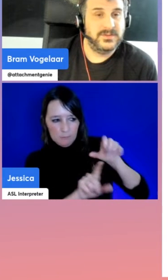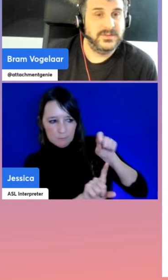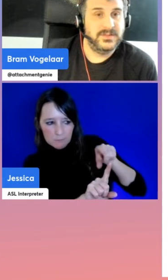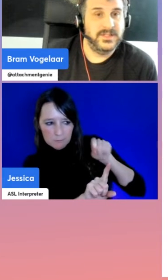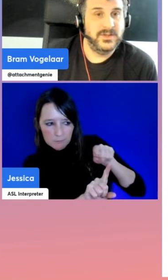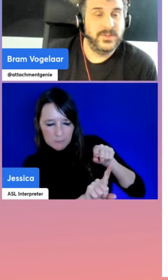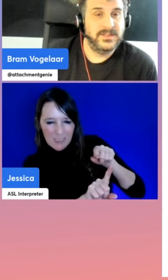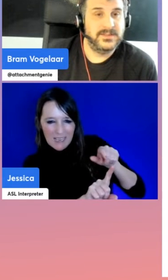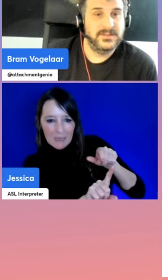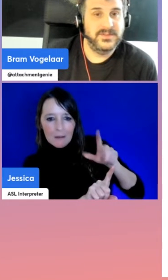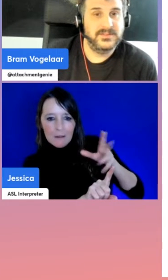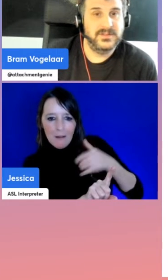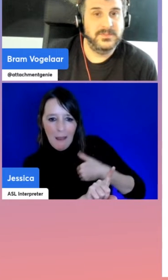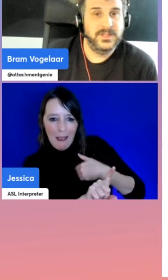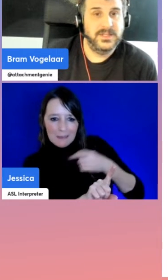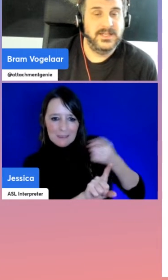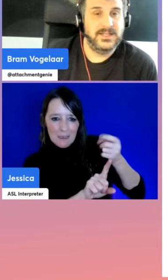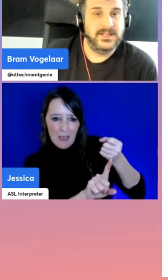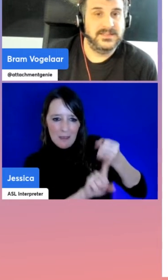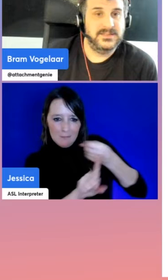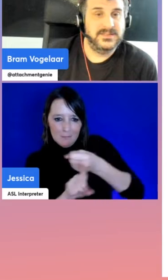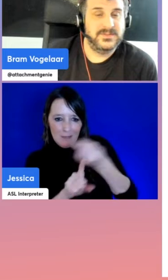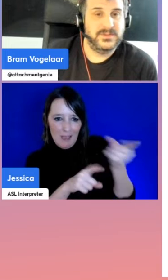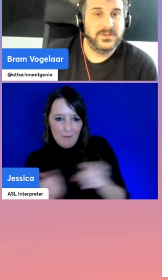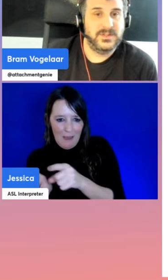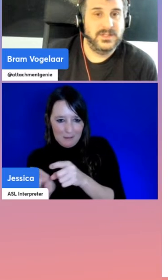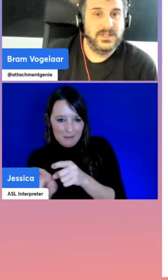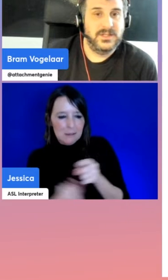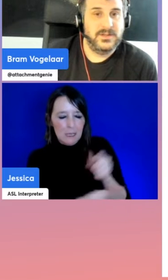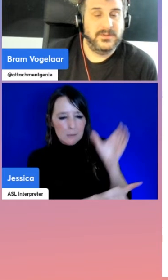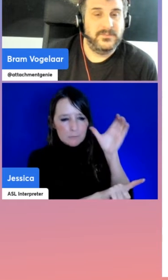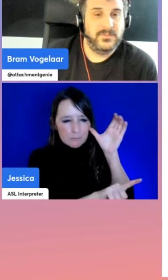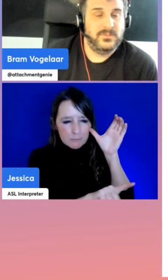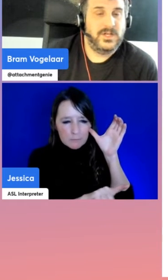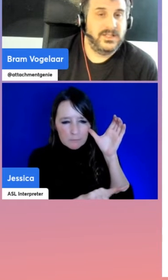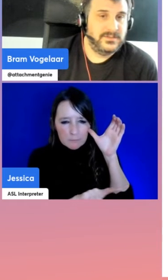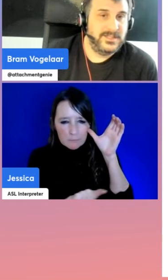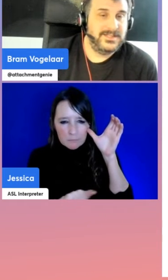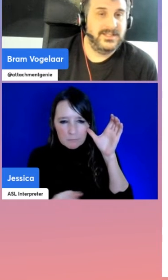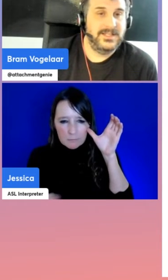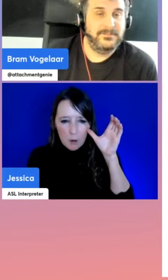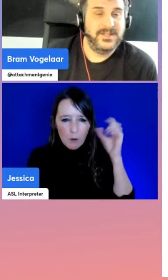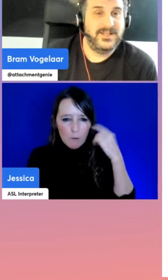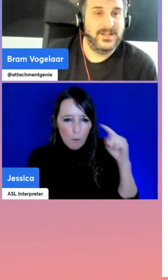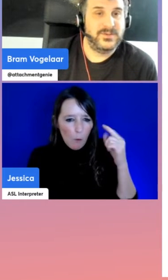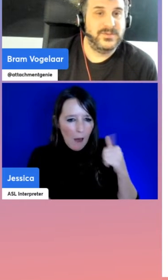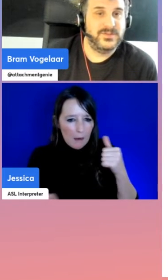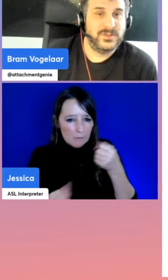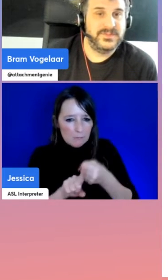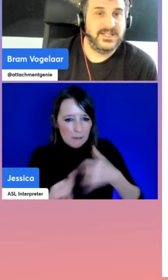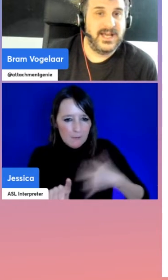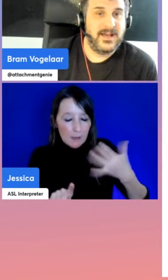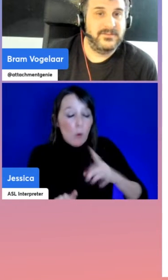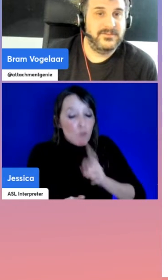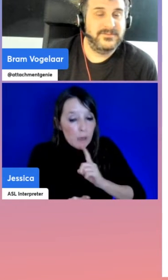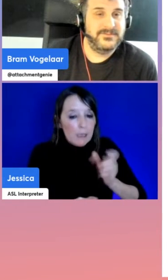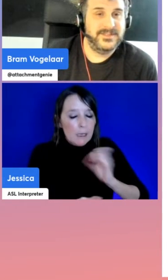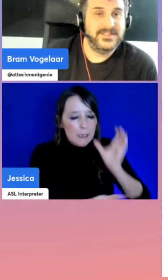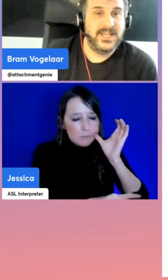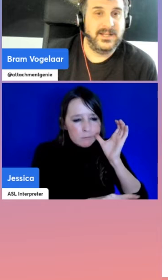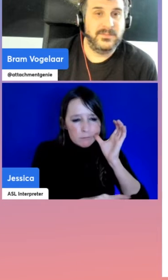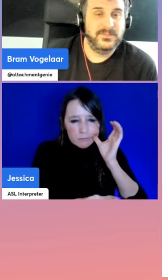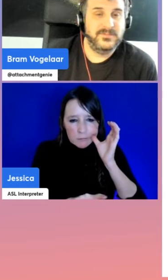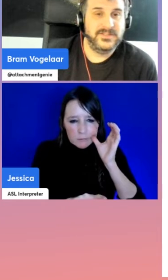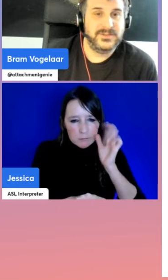events on the Nomad event stream, and it listens for well, it basically looks for jobs that have